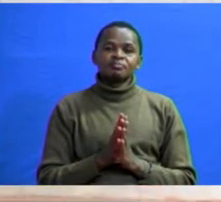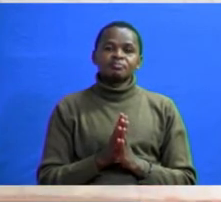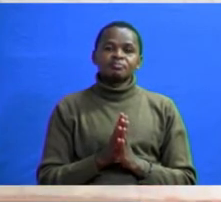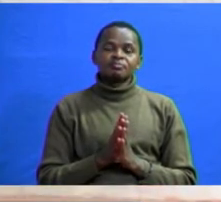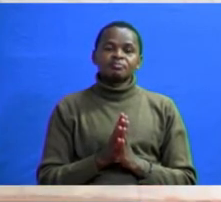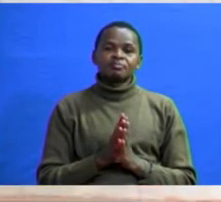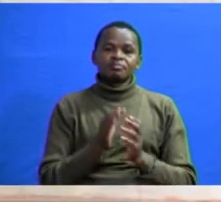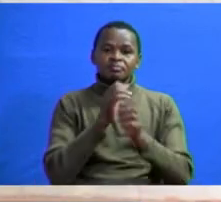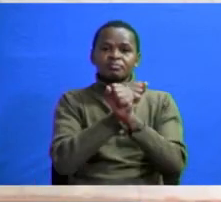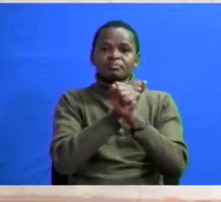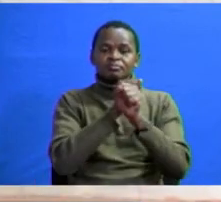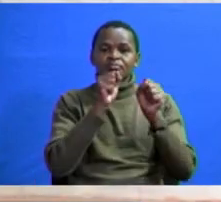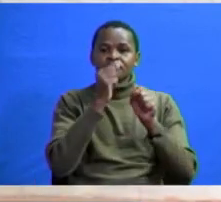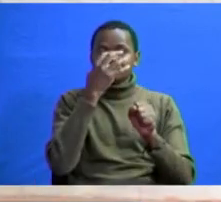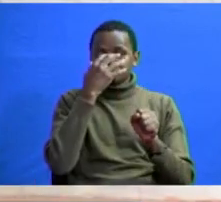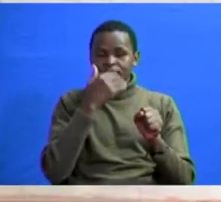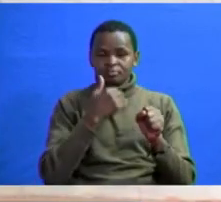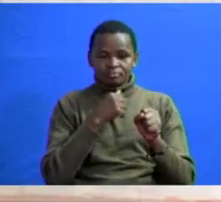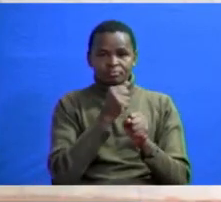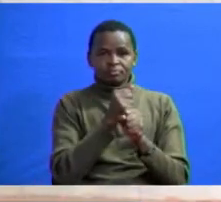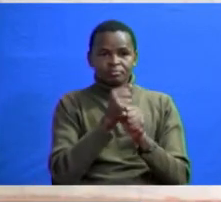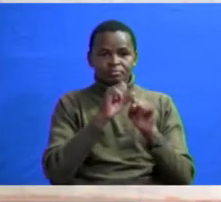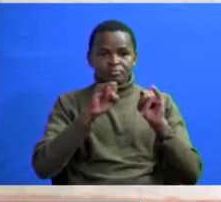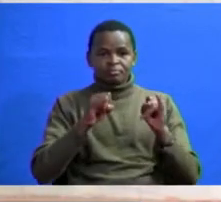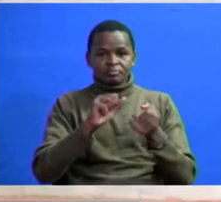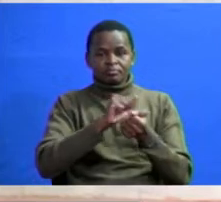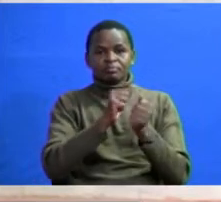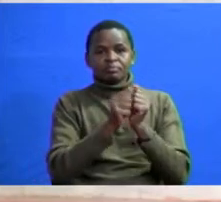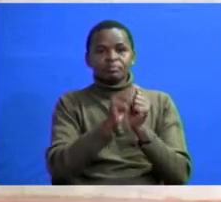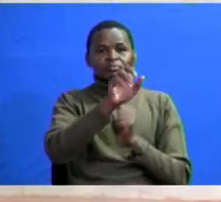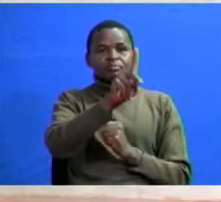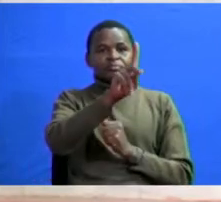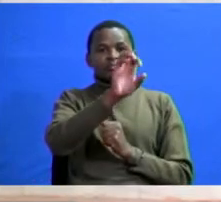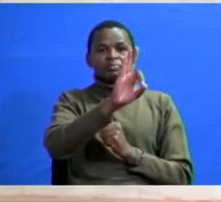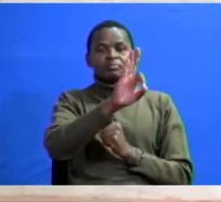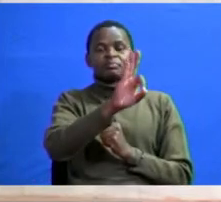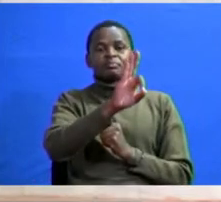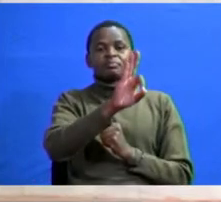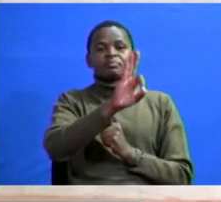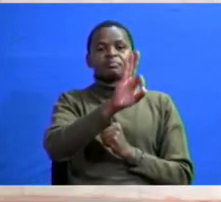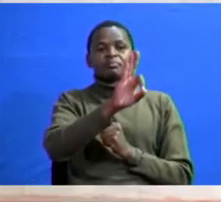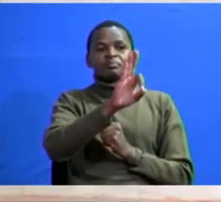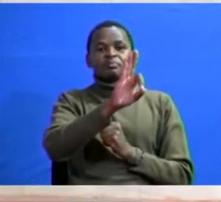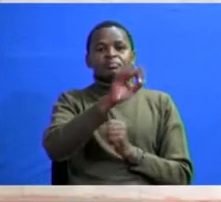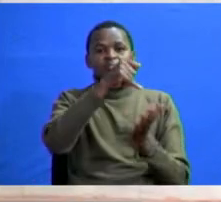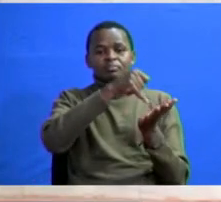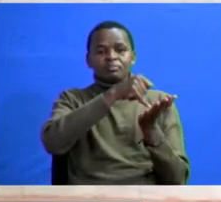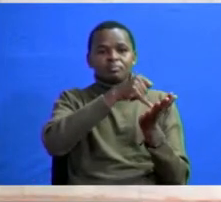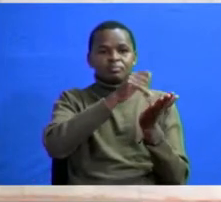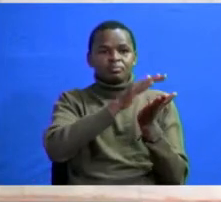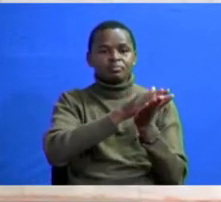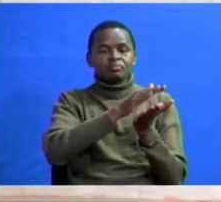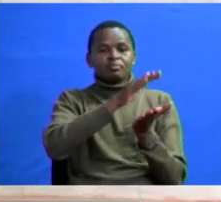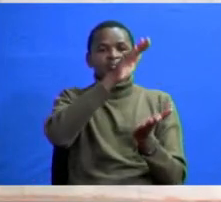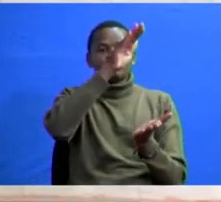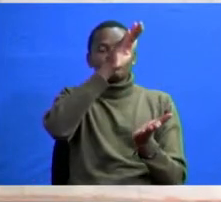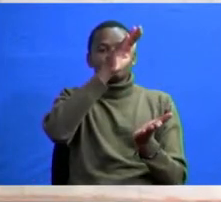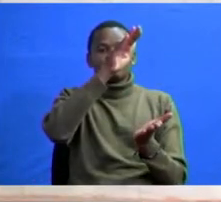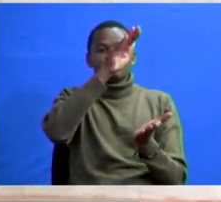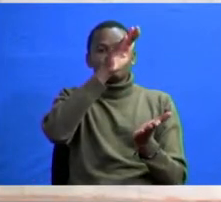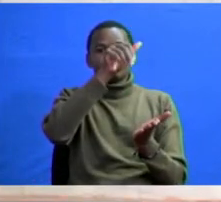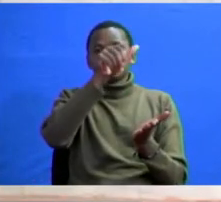Now, President William Ruto has made fresh changes at the Kenya Defense Forces, KDF, including promotions, postings,